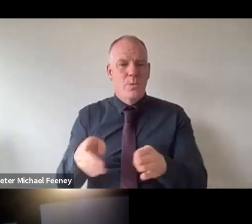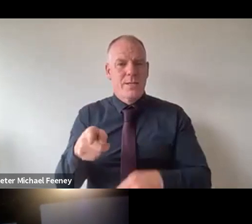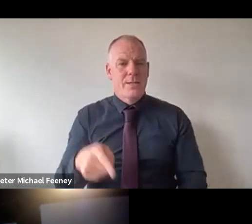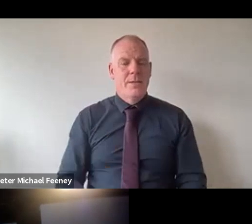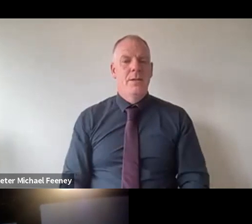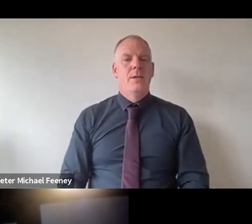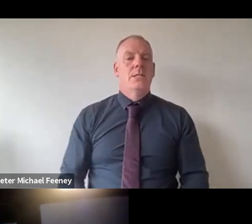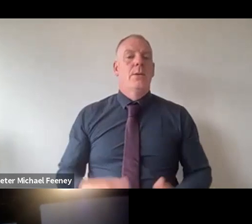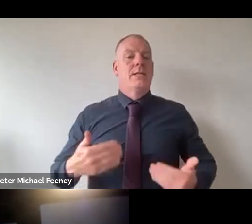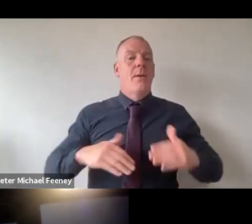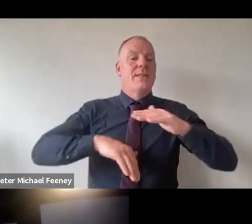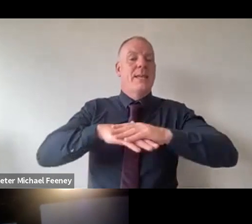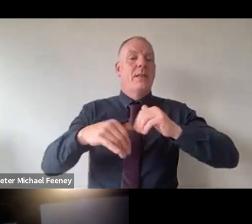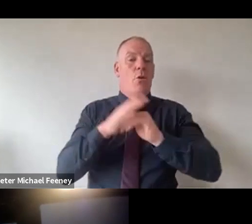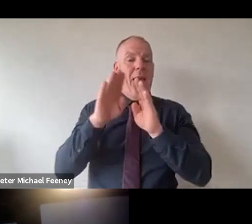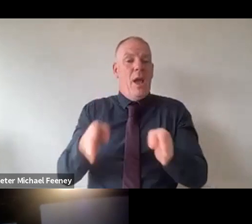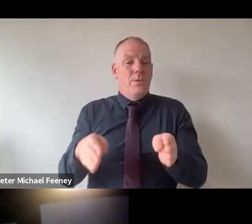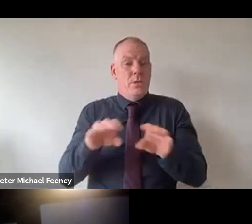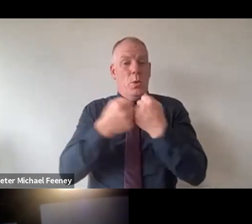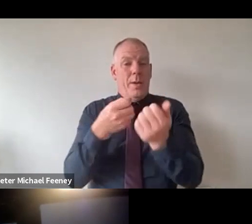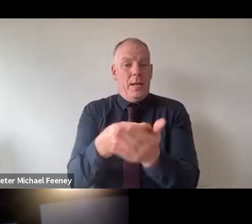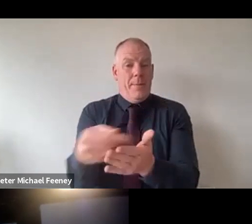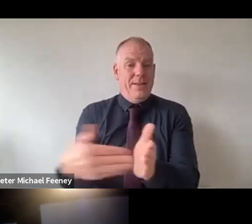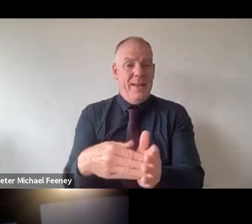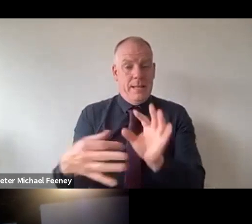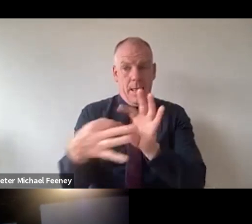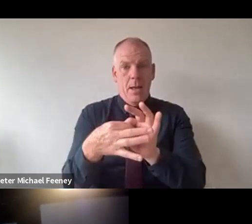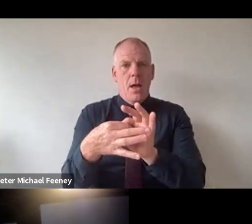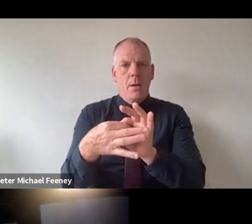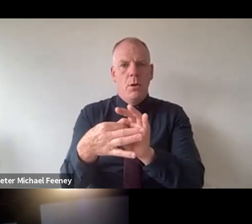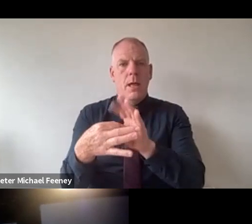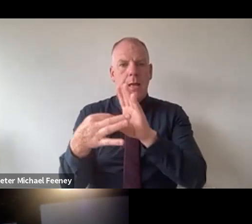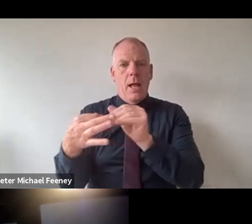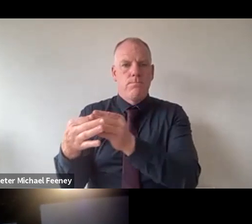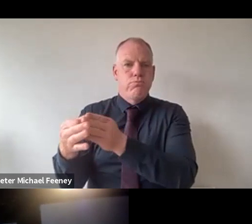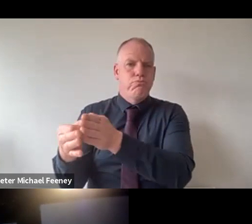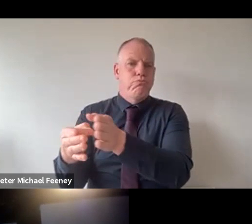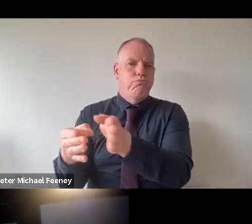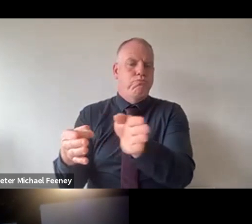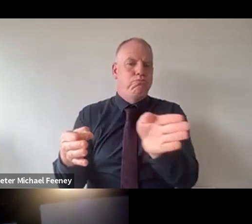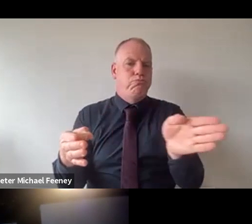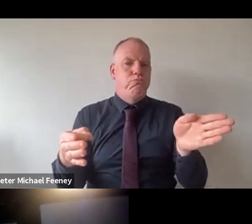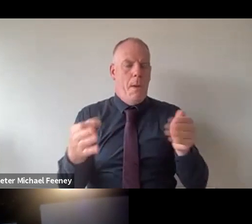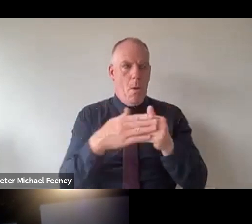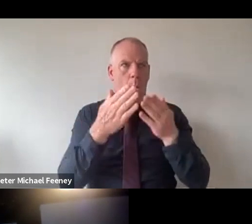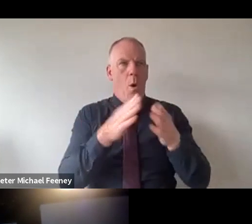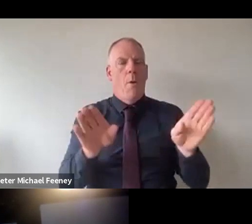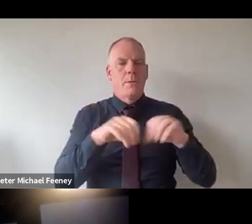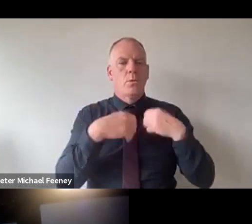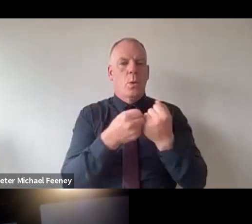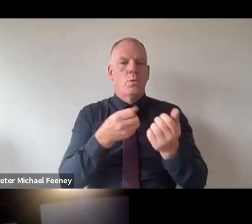currently limited to the field of housing, but I think it begins to open up a wider socioeconomic status ground, and this is very